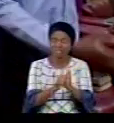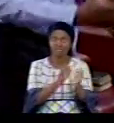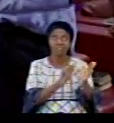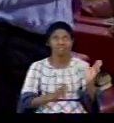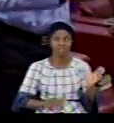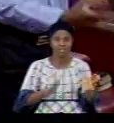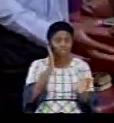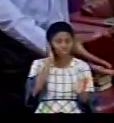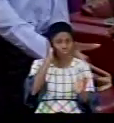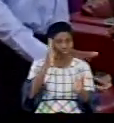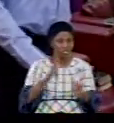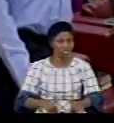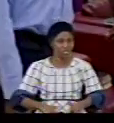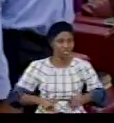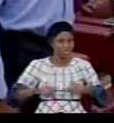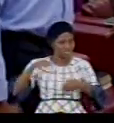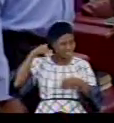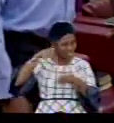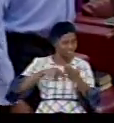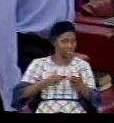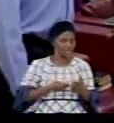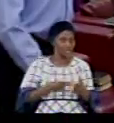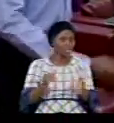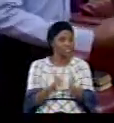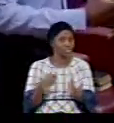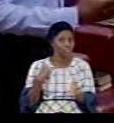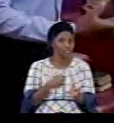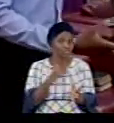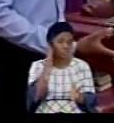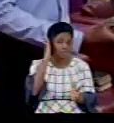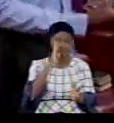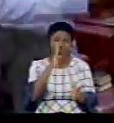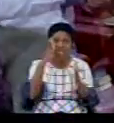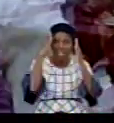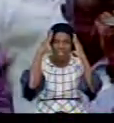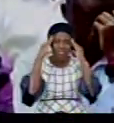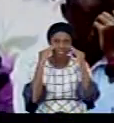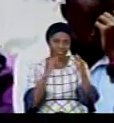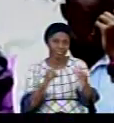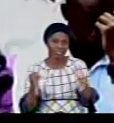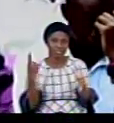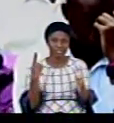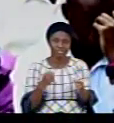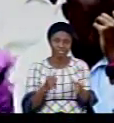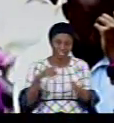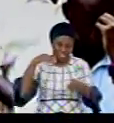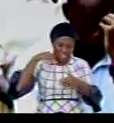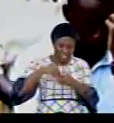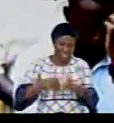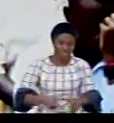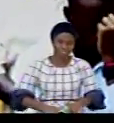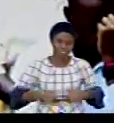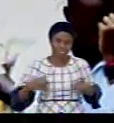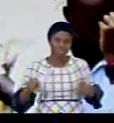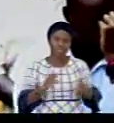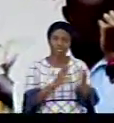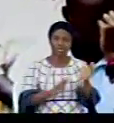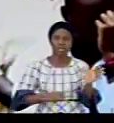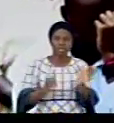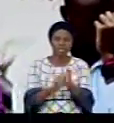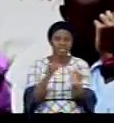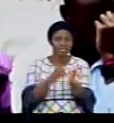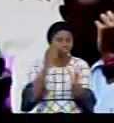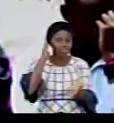be experiencing the indwelling Christ. Indwelling Christ, it will come a reality in us.